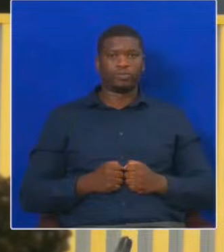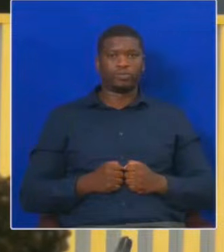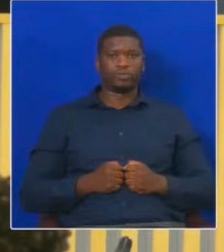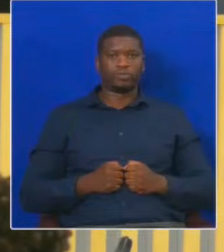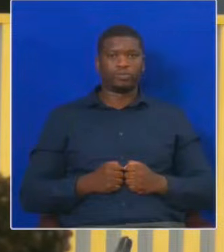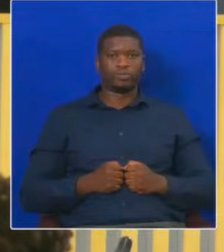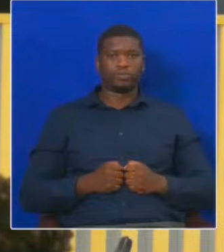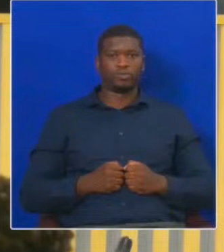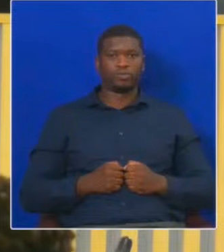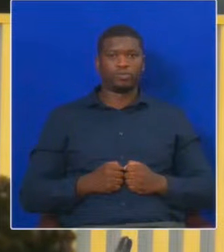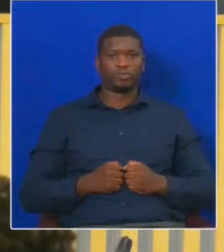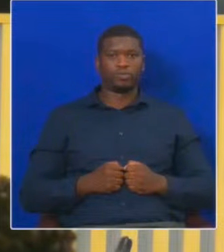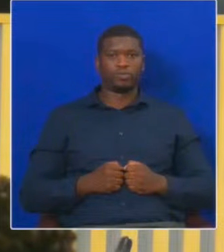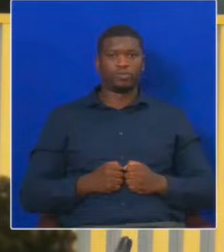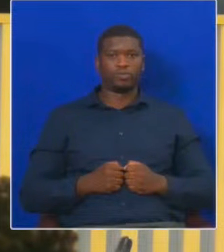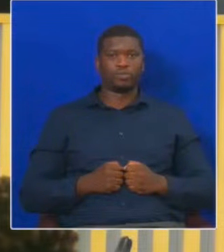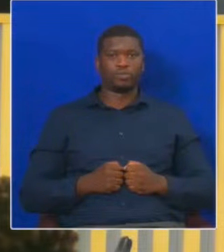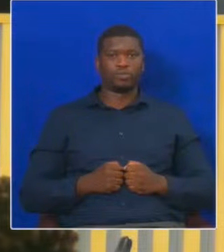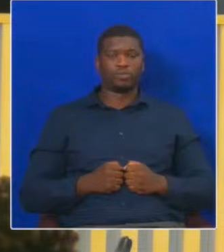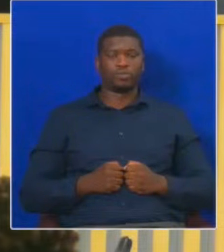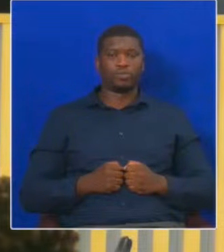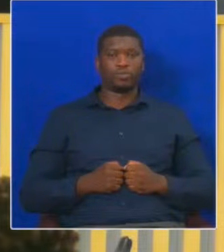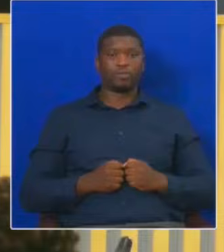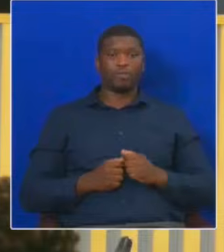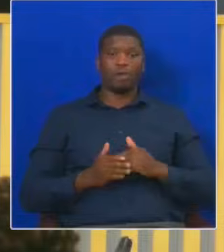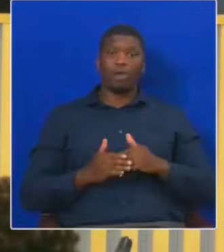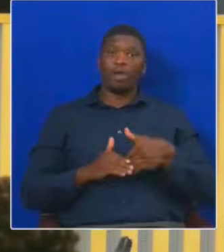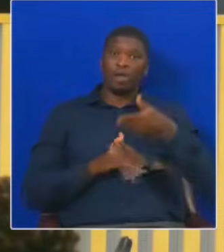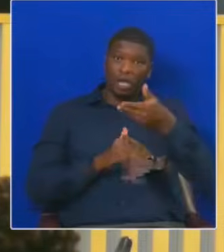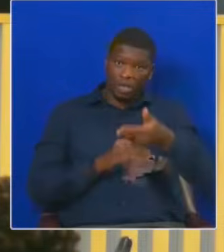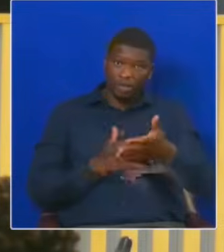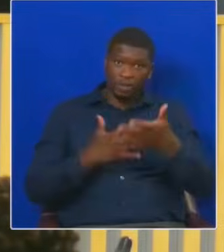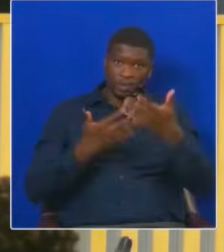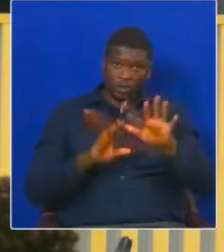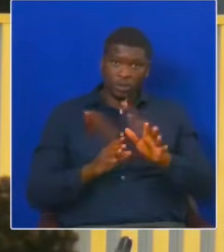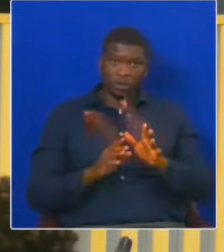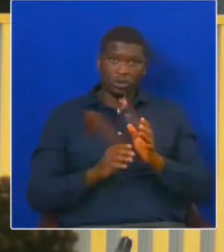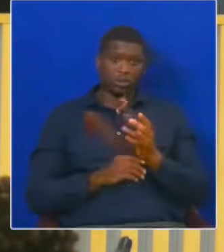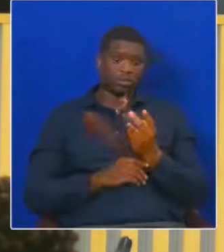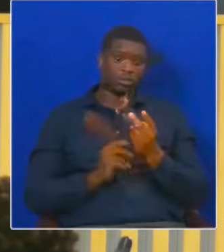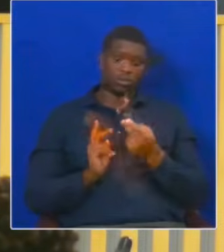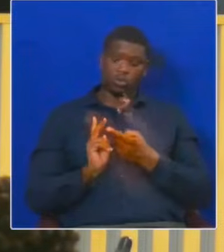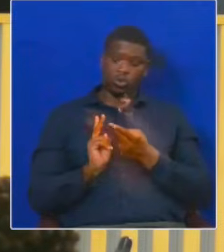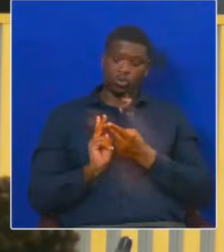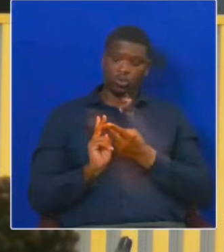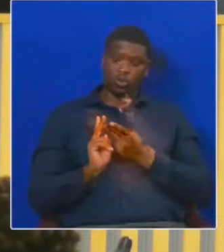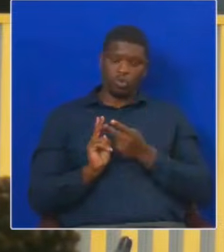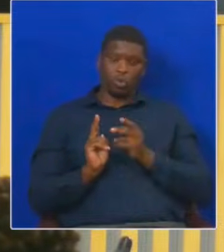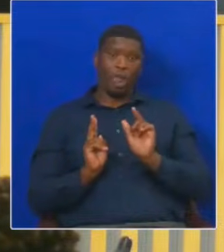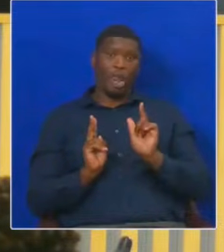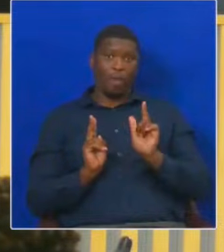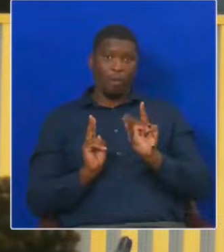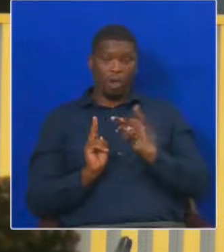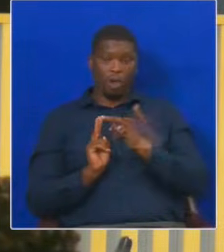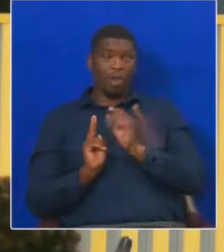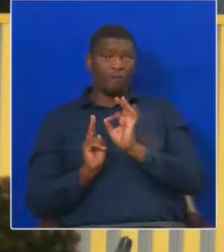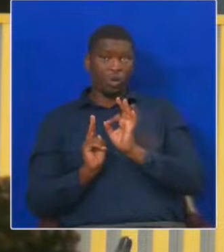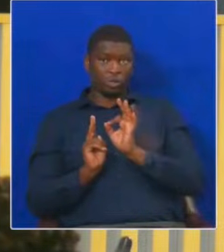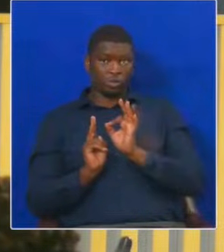the two, Ms. Lebohang Molefe and Ms. Fundiswa Nyangule, to their respective